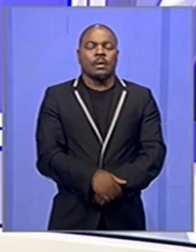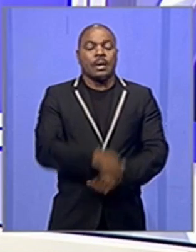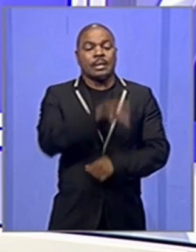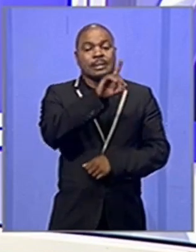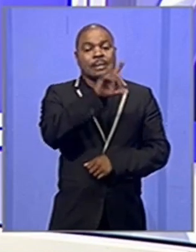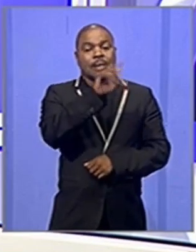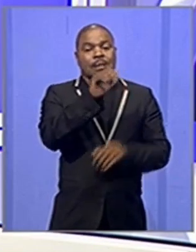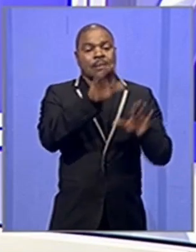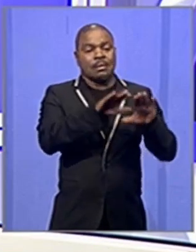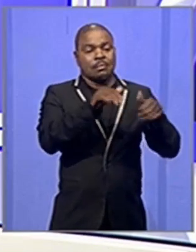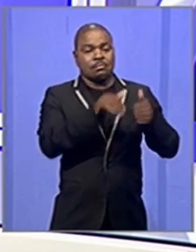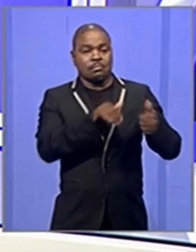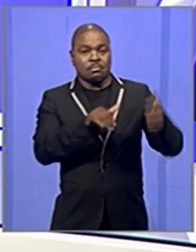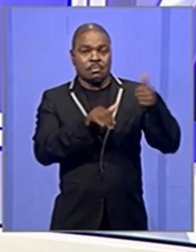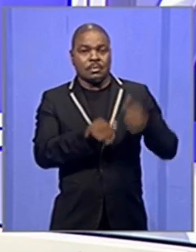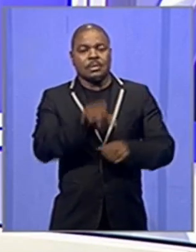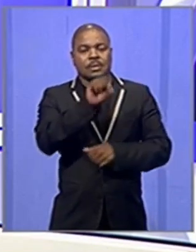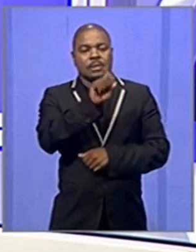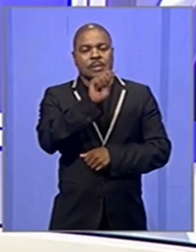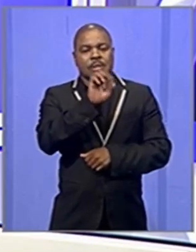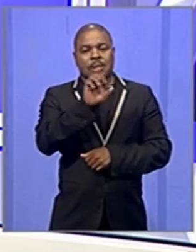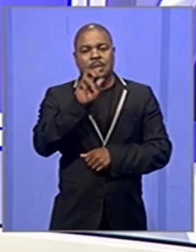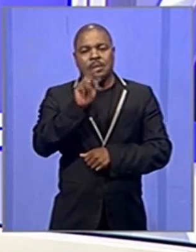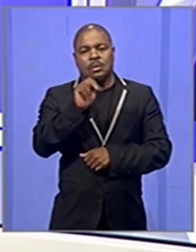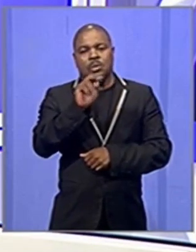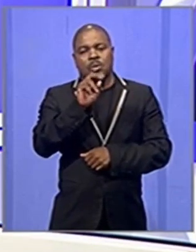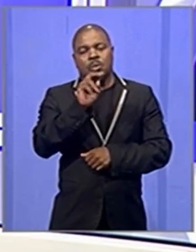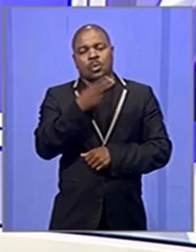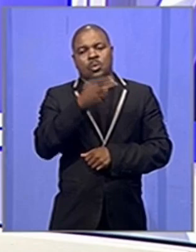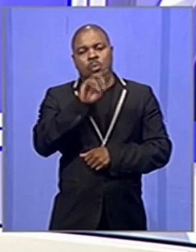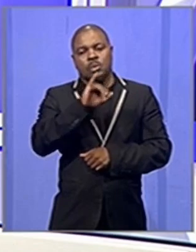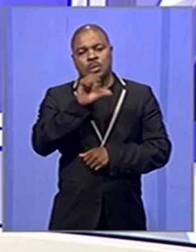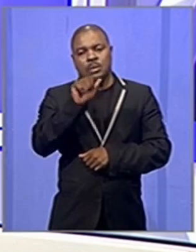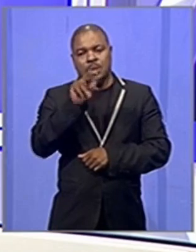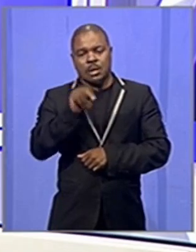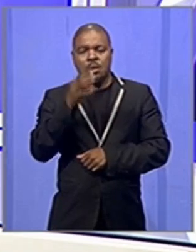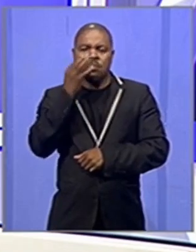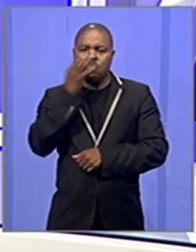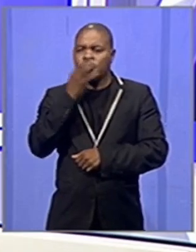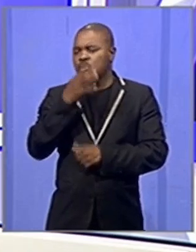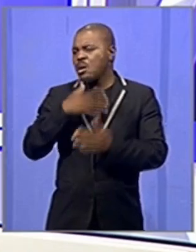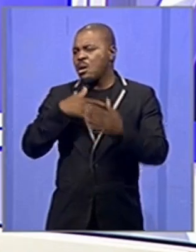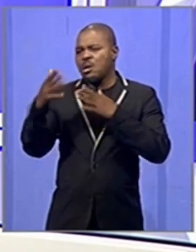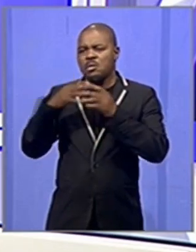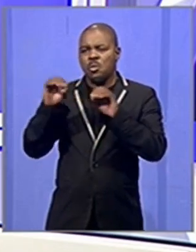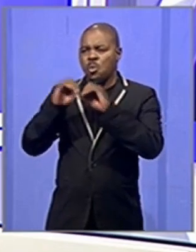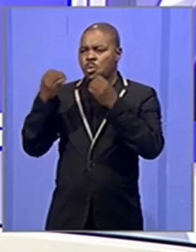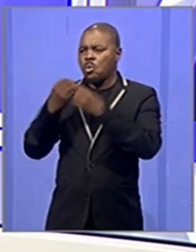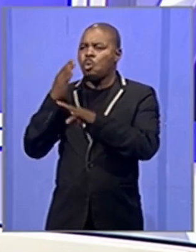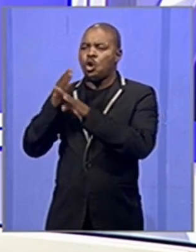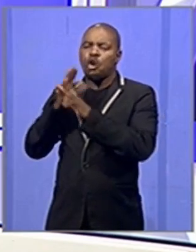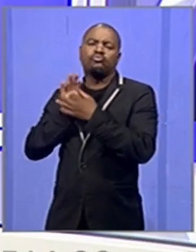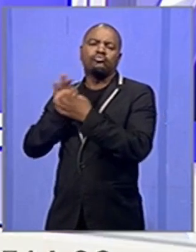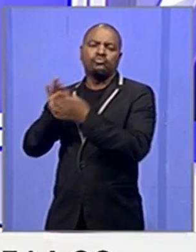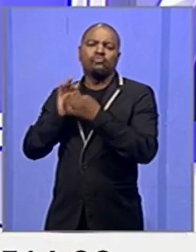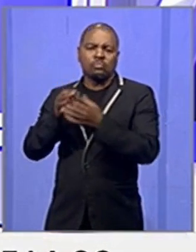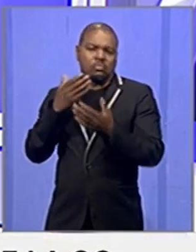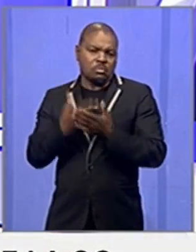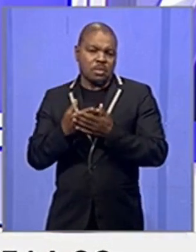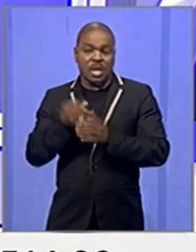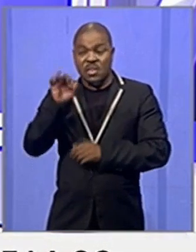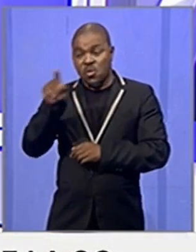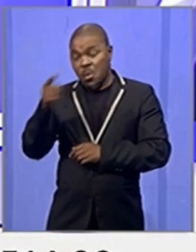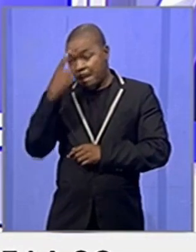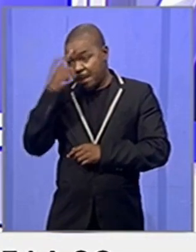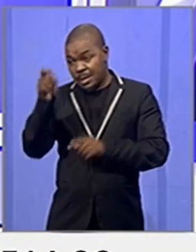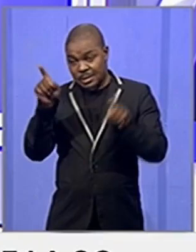Moeteledipele wa DA John Steenhuisen a re lekoko la gagwe ga lena bothata le go dirisana le lekoko lengwe le lengwe le le dumelang mo